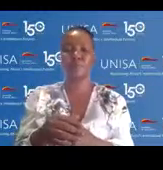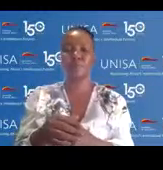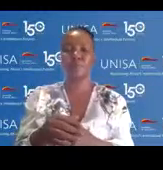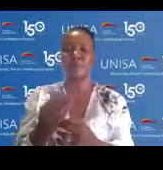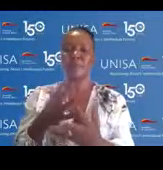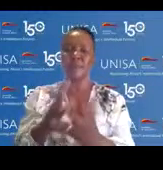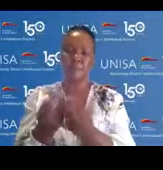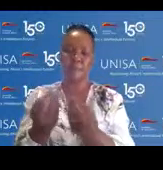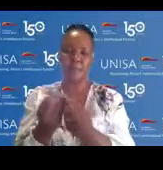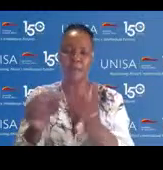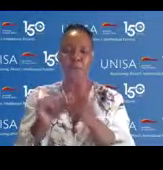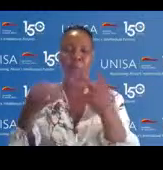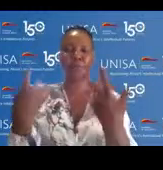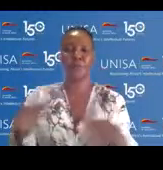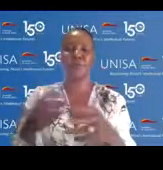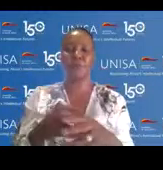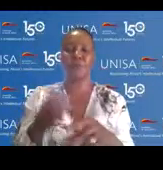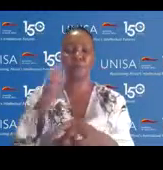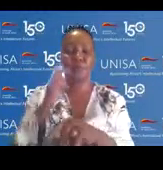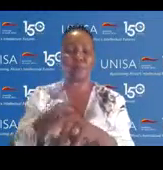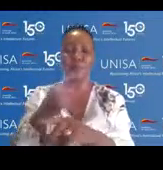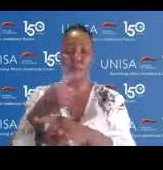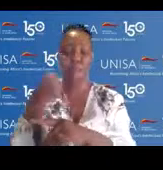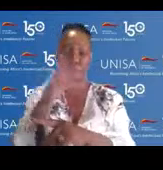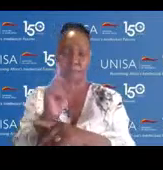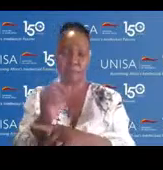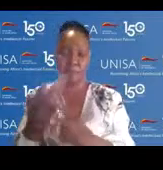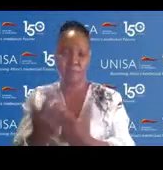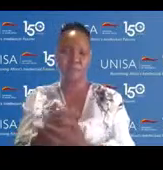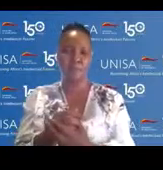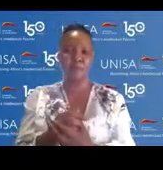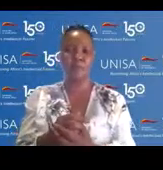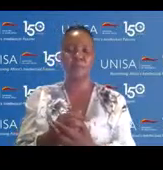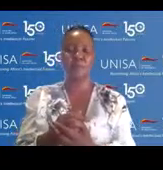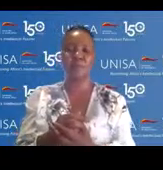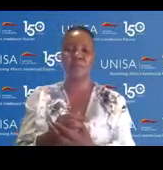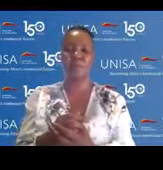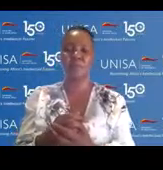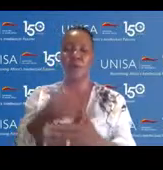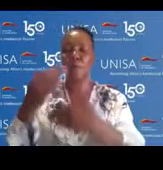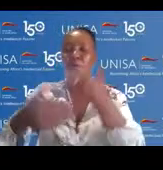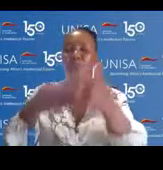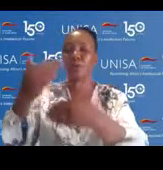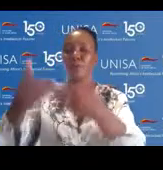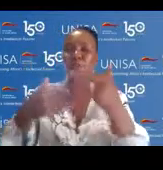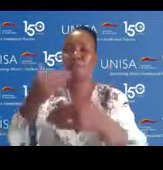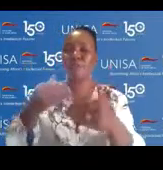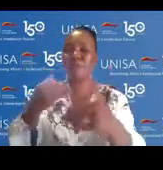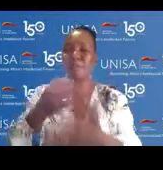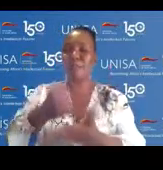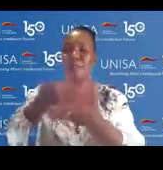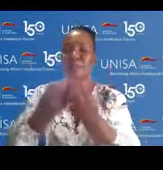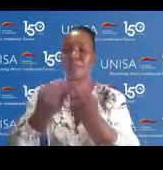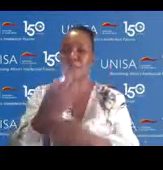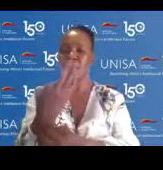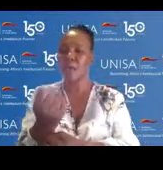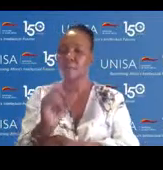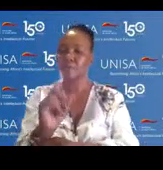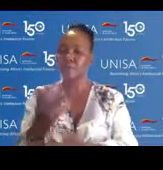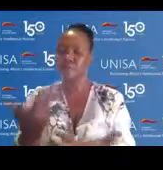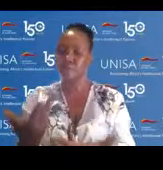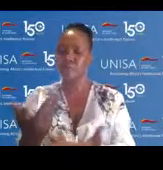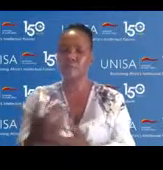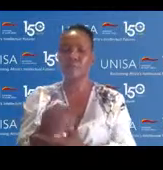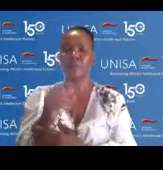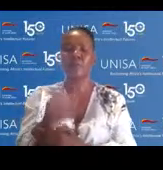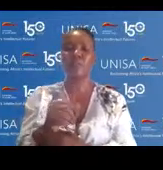important. The first one being, what type of processor does the device have? So there you need to do a bit of homework. You need